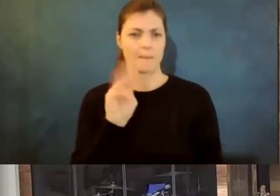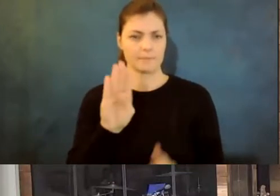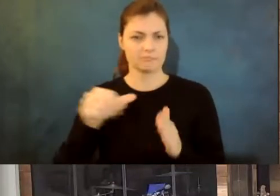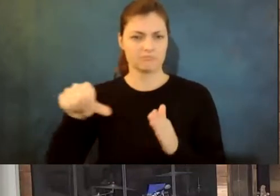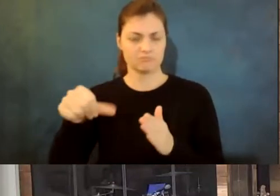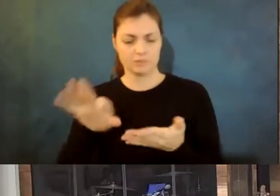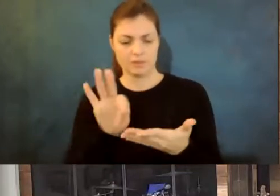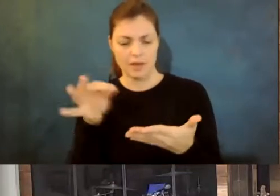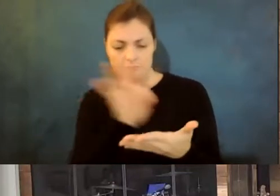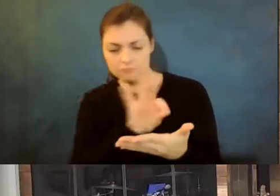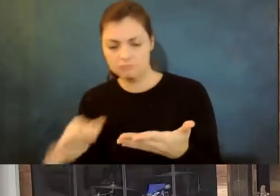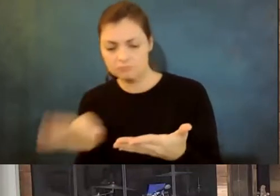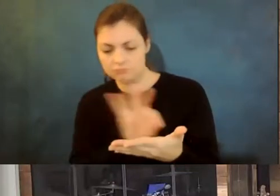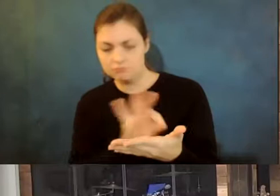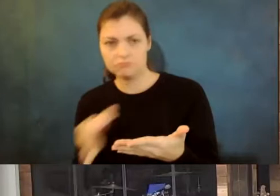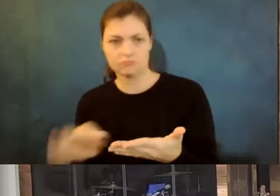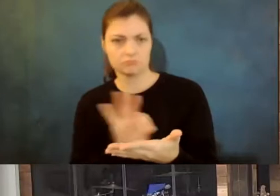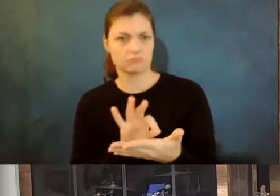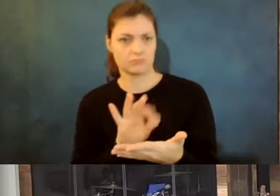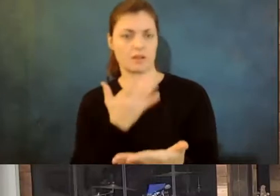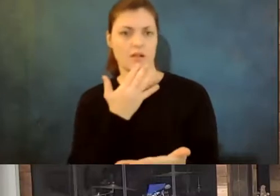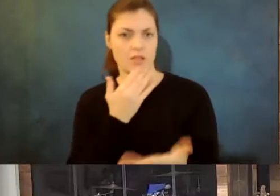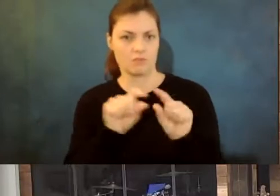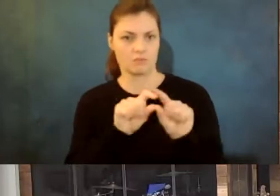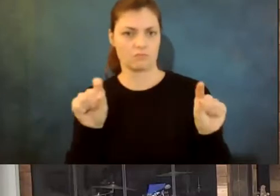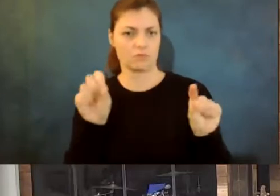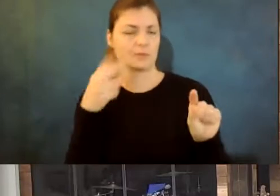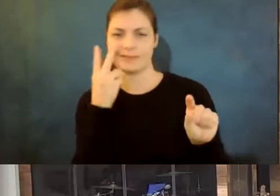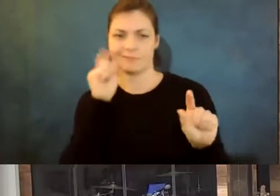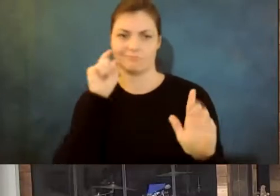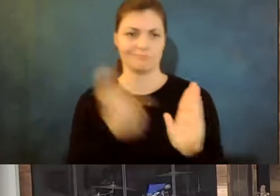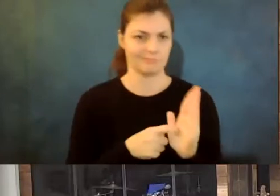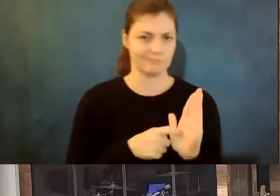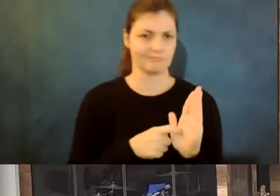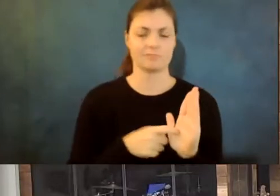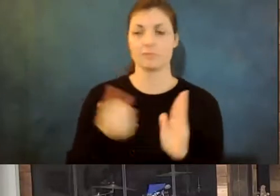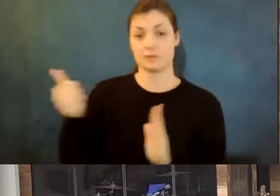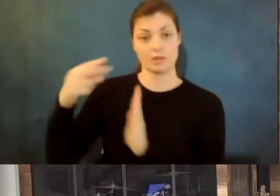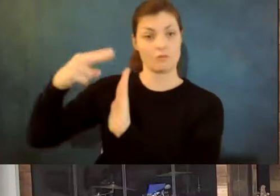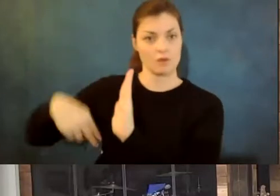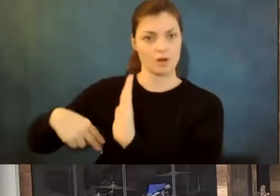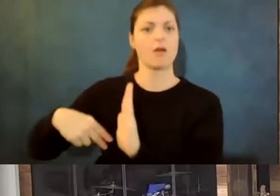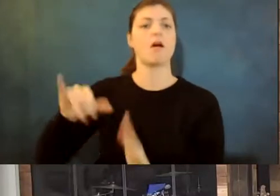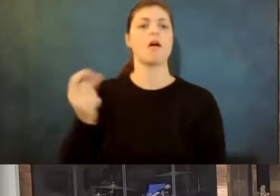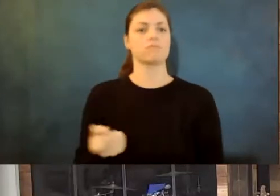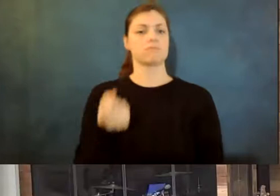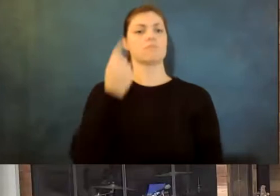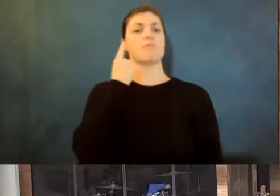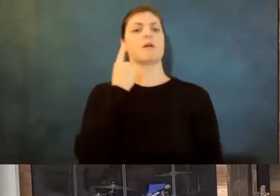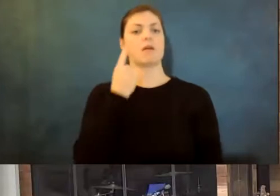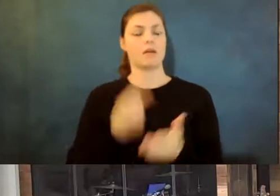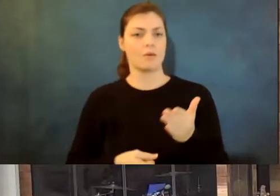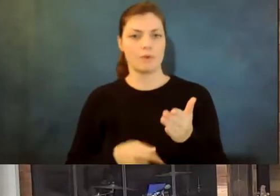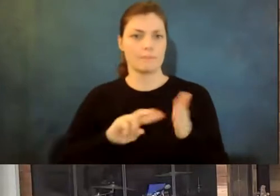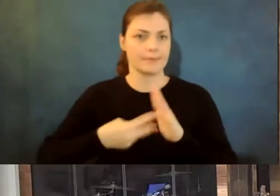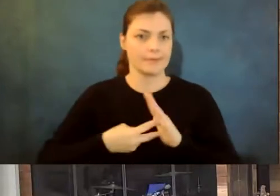it's highlighted, like it's opposite, it's in contrast. You know, right when you just have them read it, it walks them right through the gospel. So that's what those are. We want you